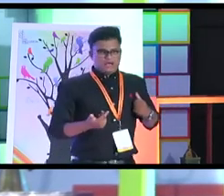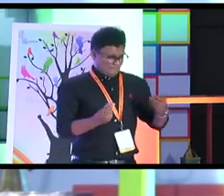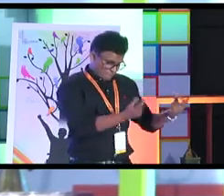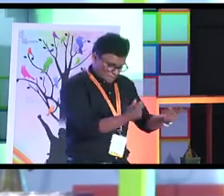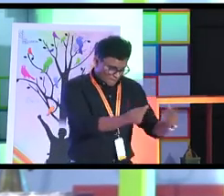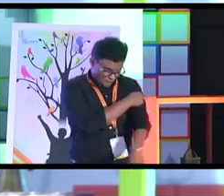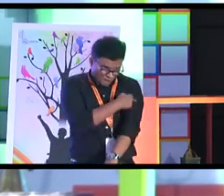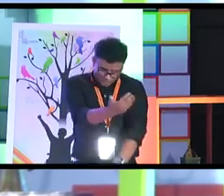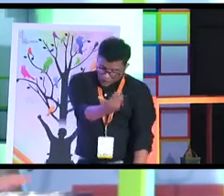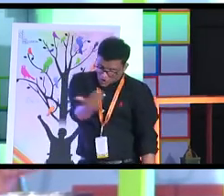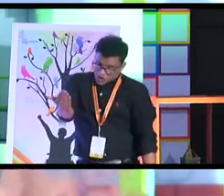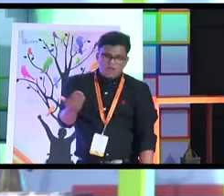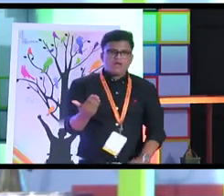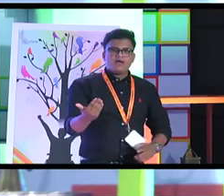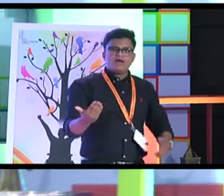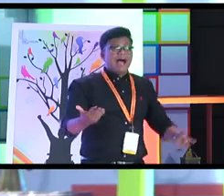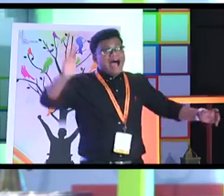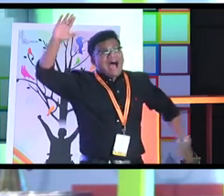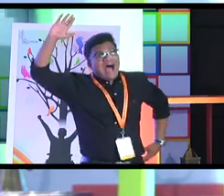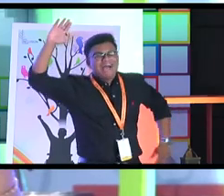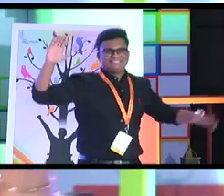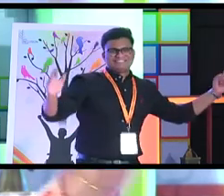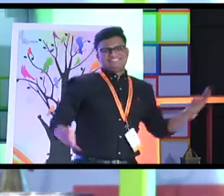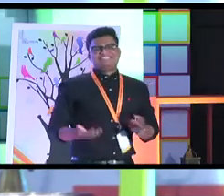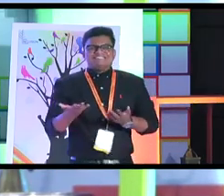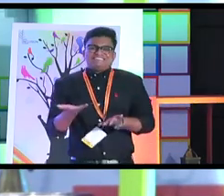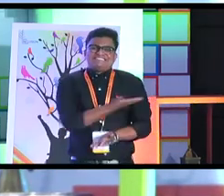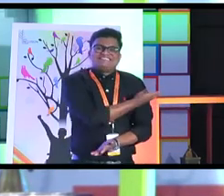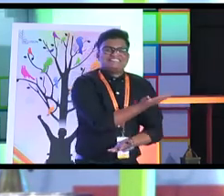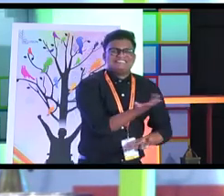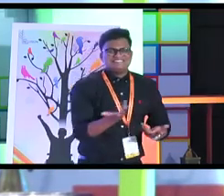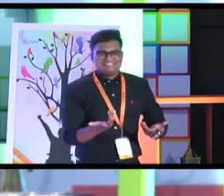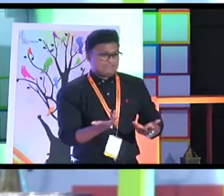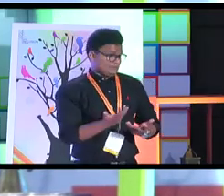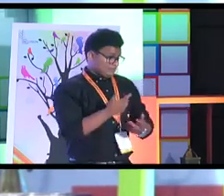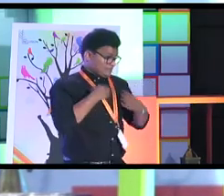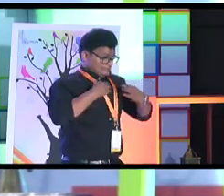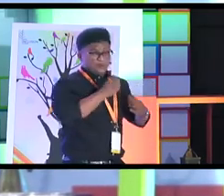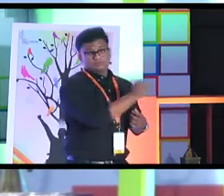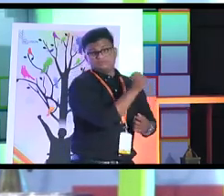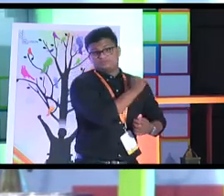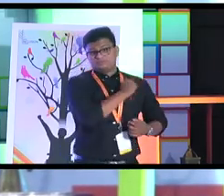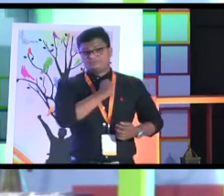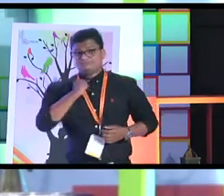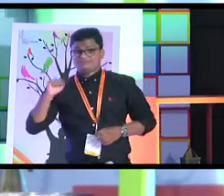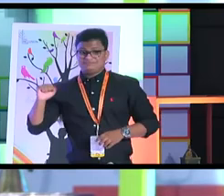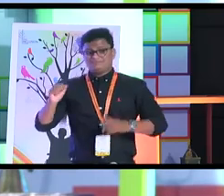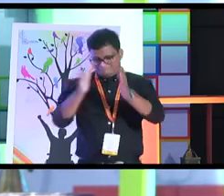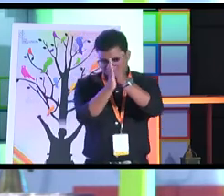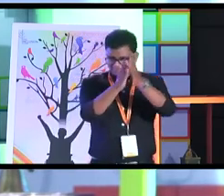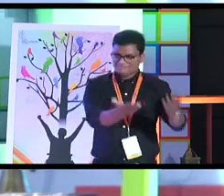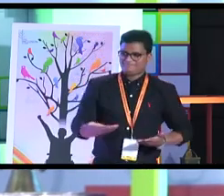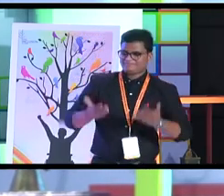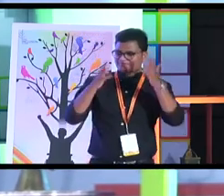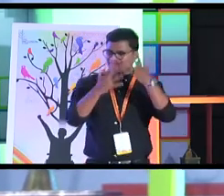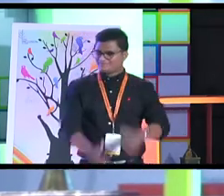said, who can volunteer, you know, and everybody said, yes, we will do. But they all own what they are wearing, okay? So big round of applause